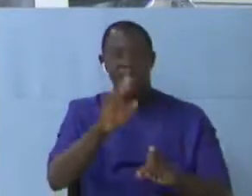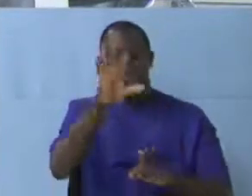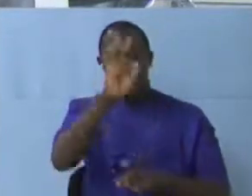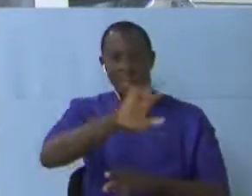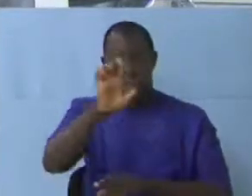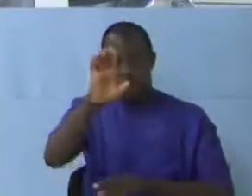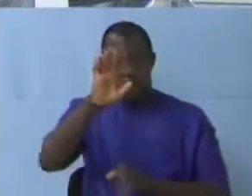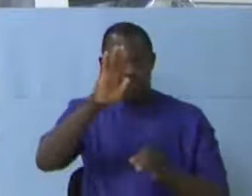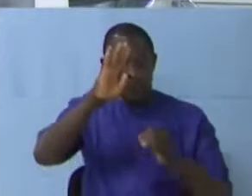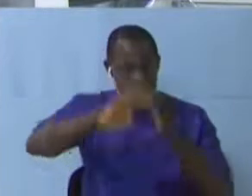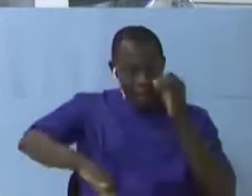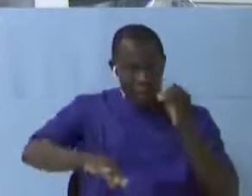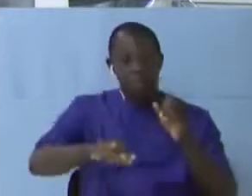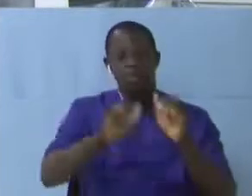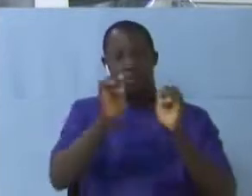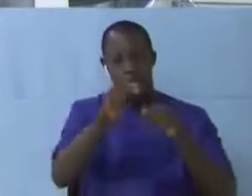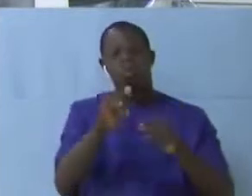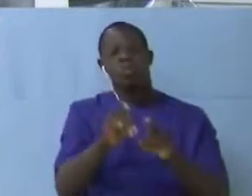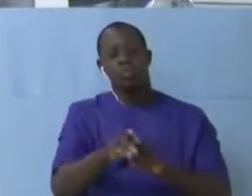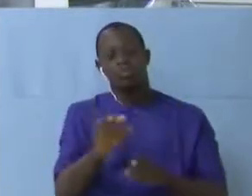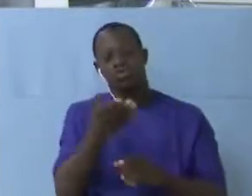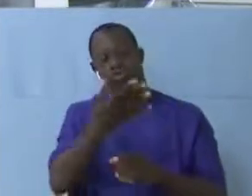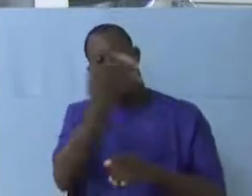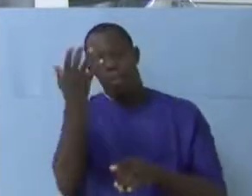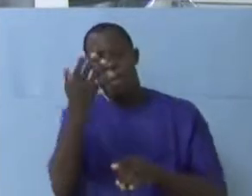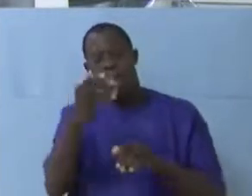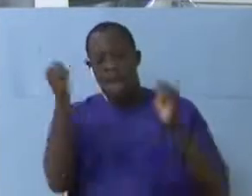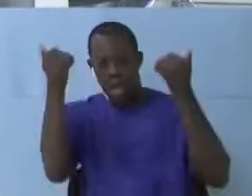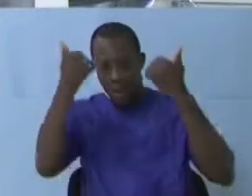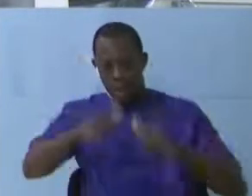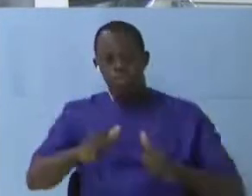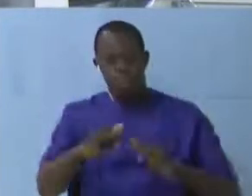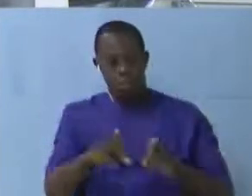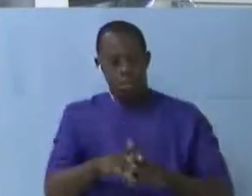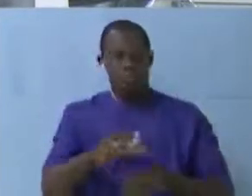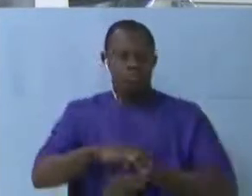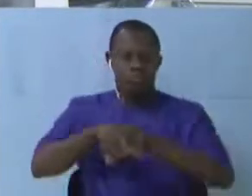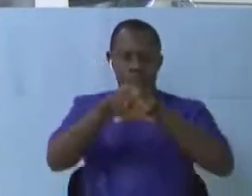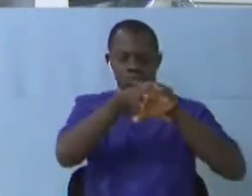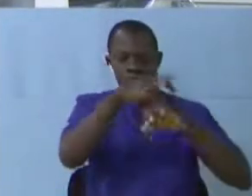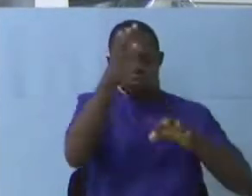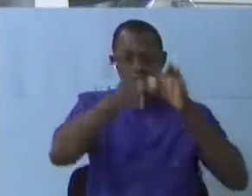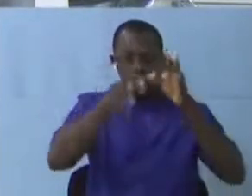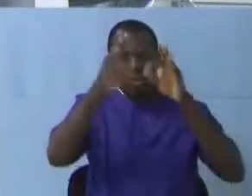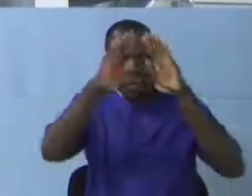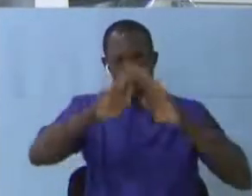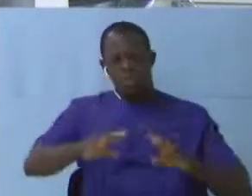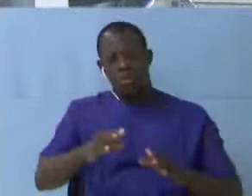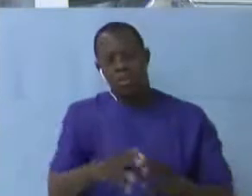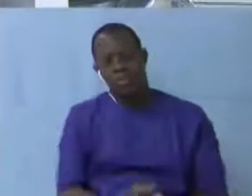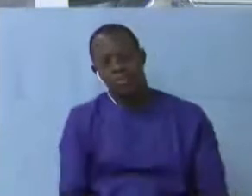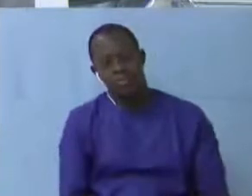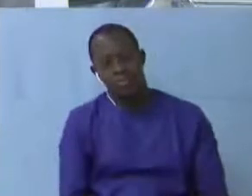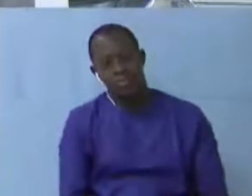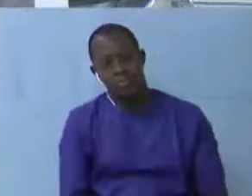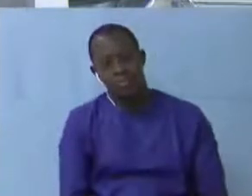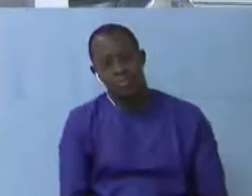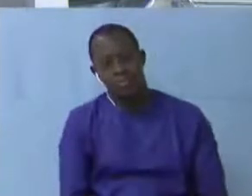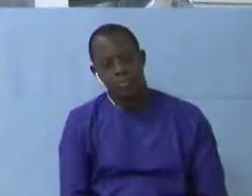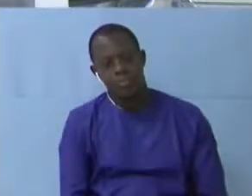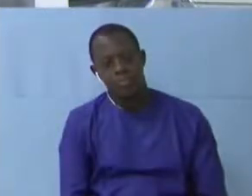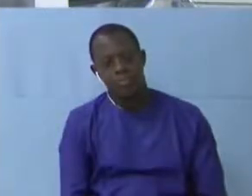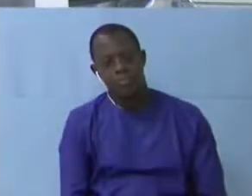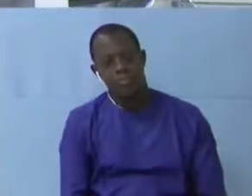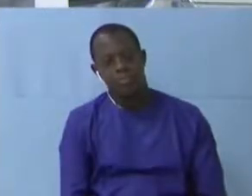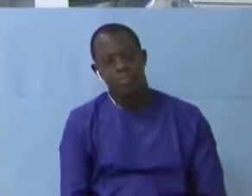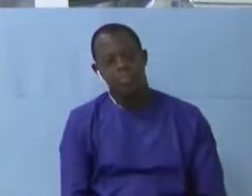can take up some of these cases. am na nag yenn tefaar yoo xam ne foog suñu yóbbu ko koot waaye nag ñu ne dama leen daan teyal rek ne ñu xaar ba penc